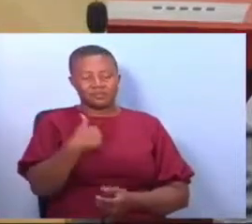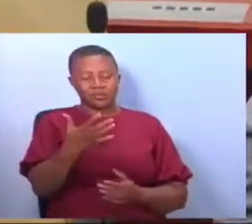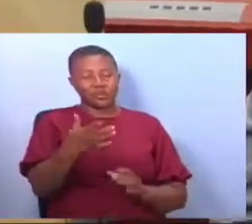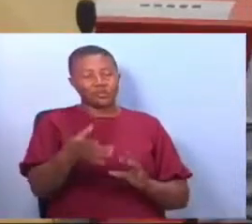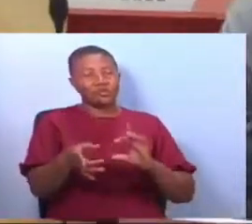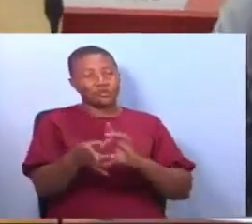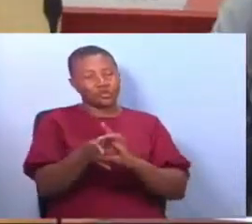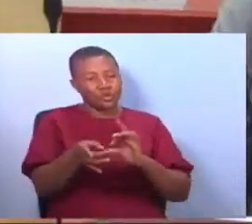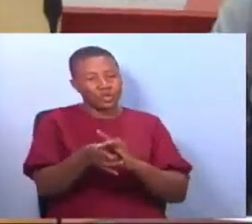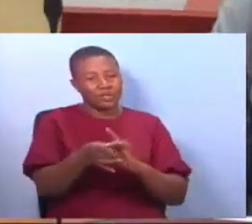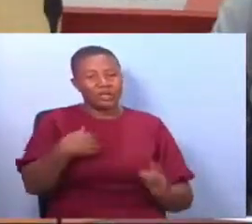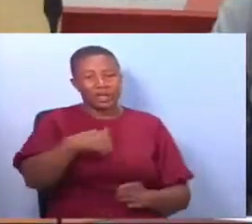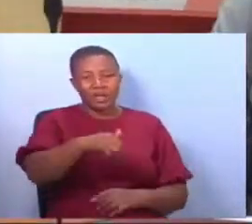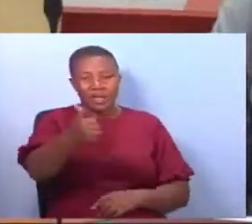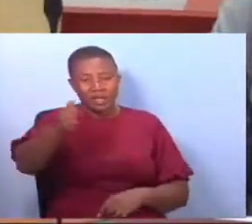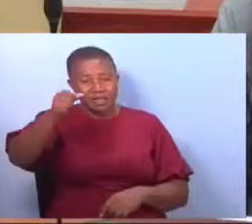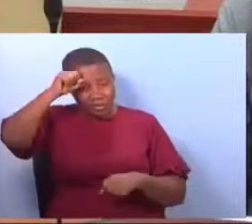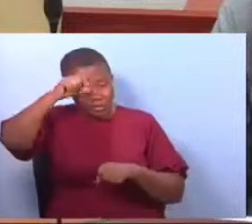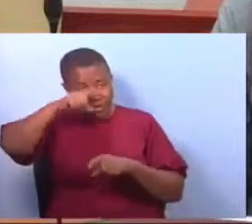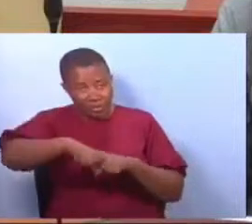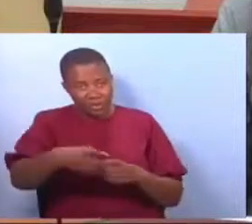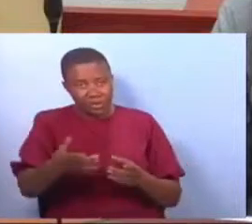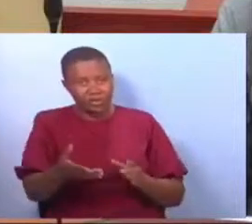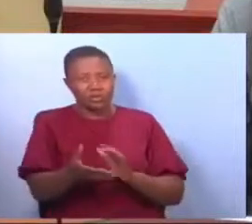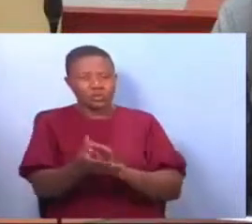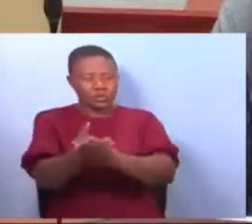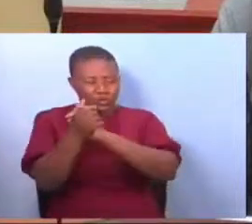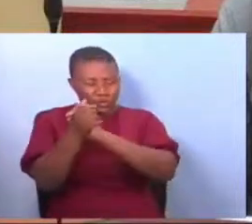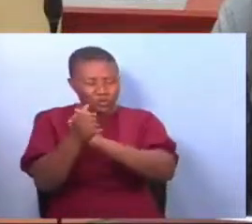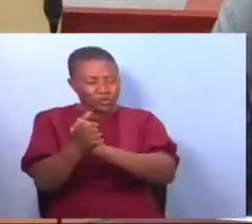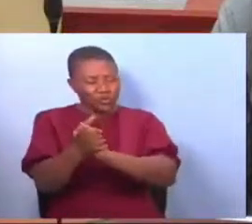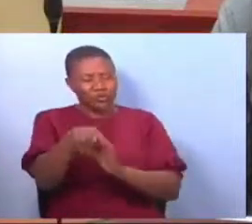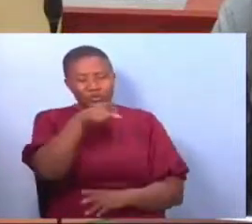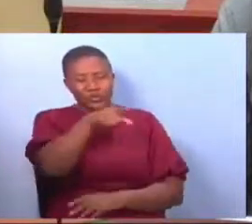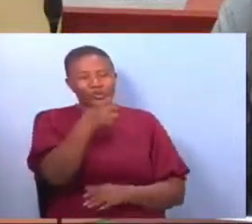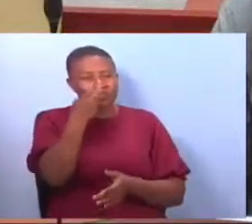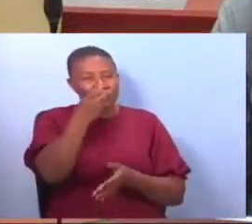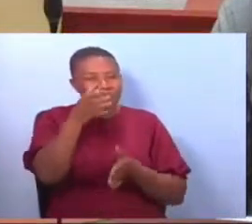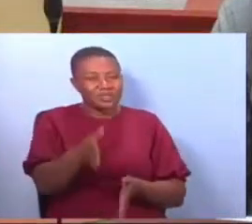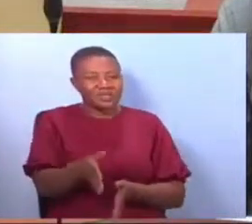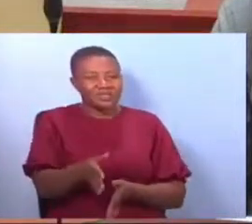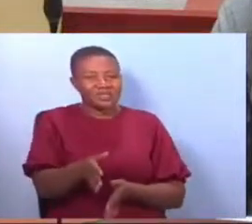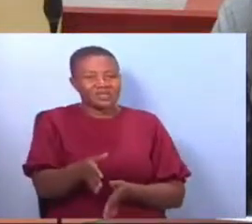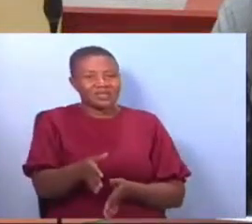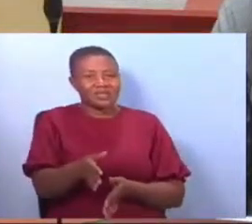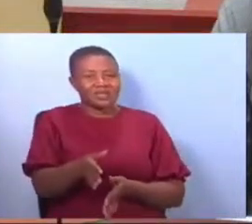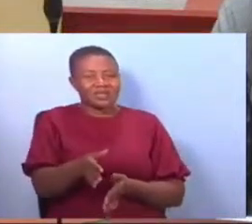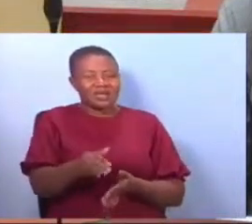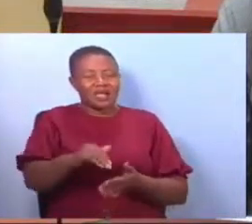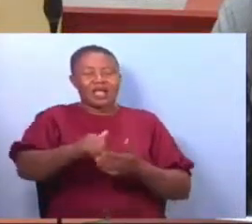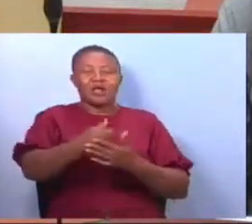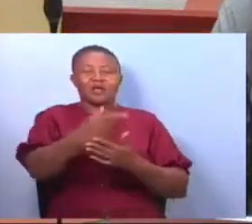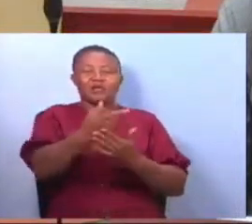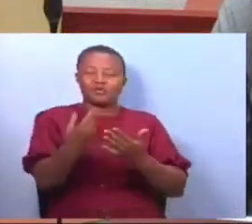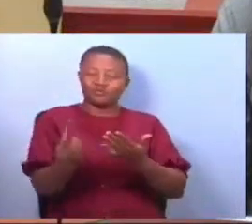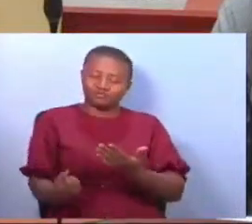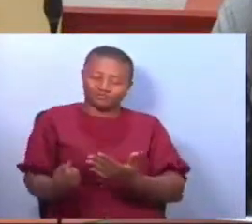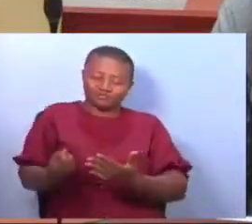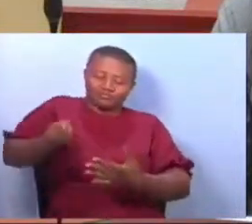other colleagues to congratulate you on your ascension to that high